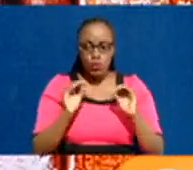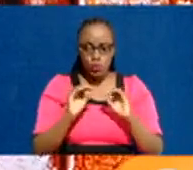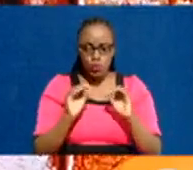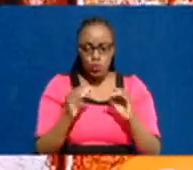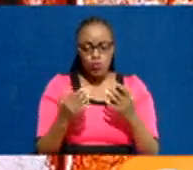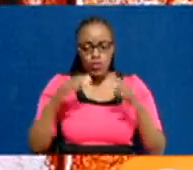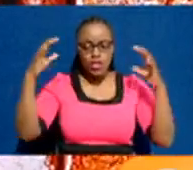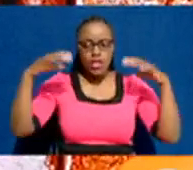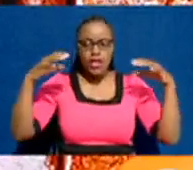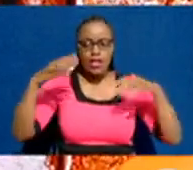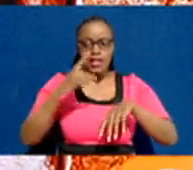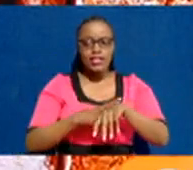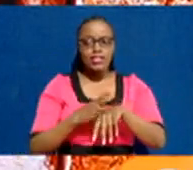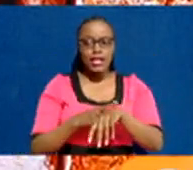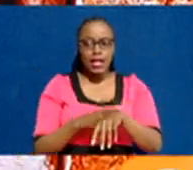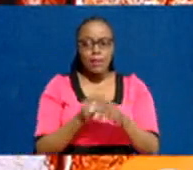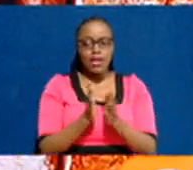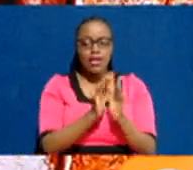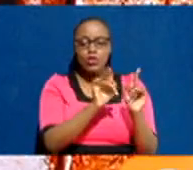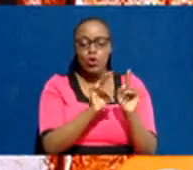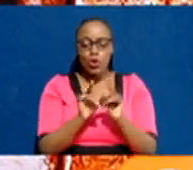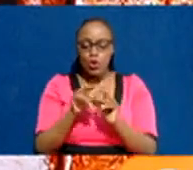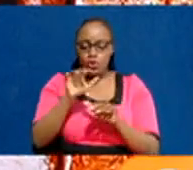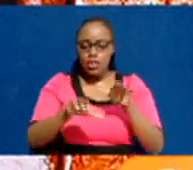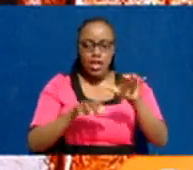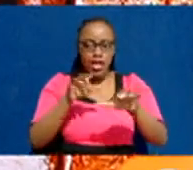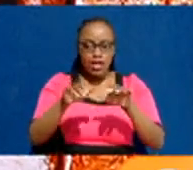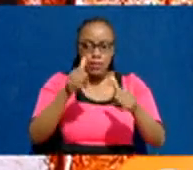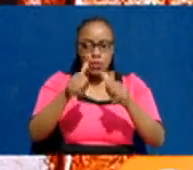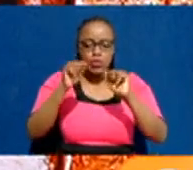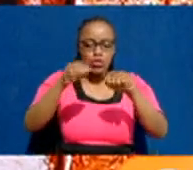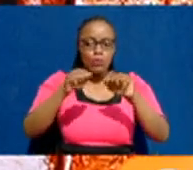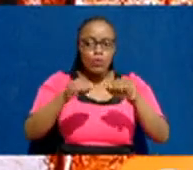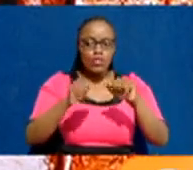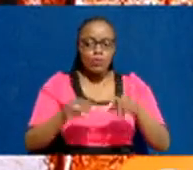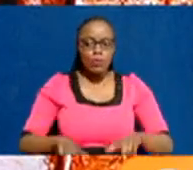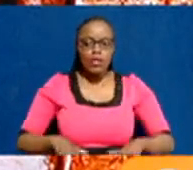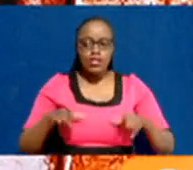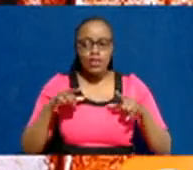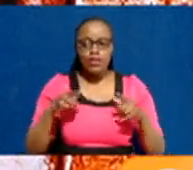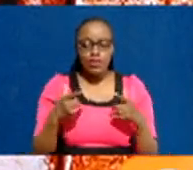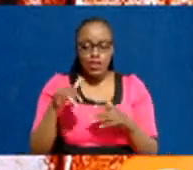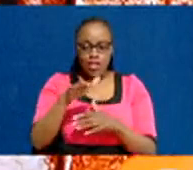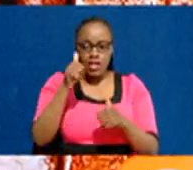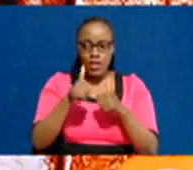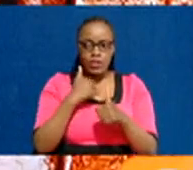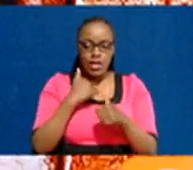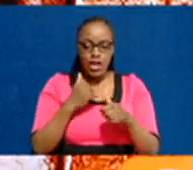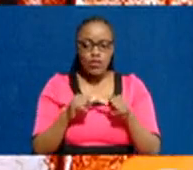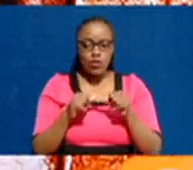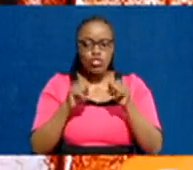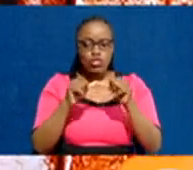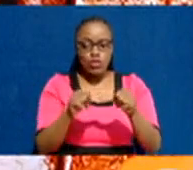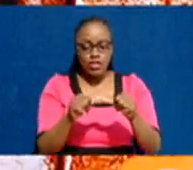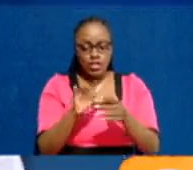rain seasons, having livestock breeds that can be able to survive in areas that are continuing to